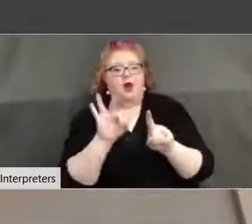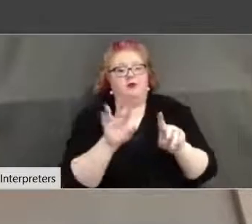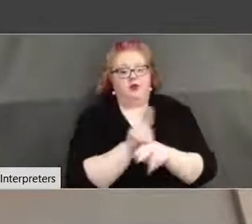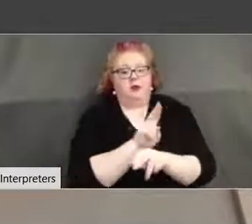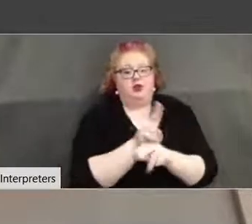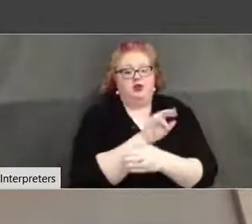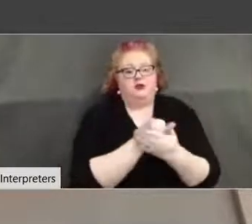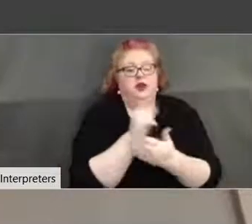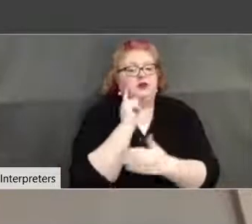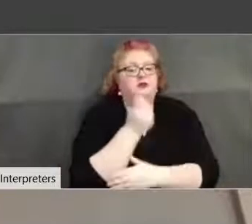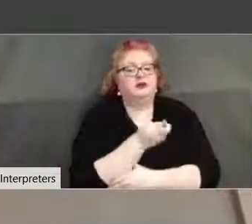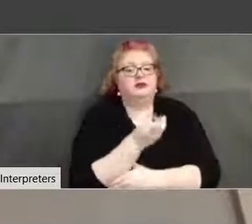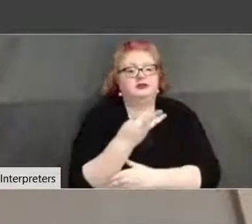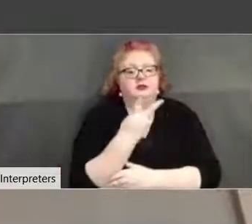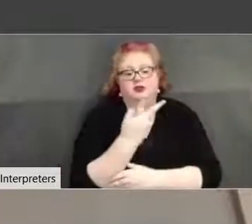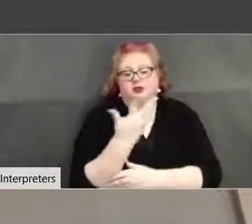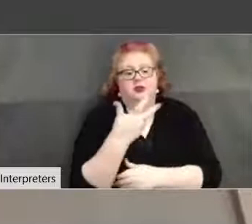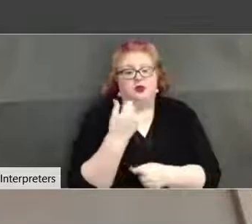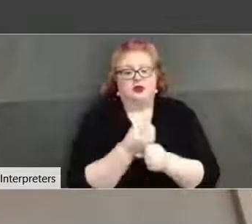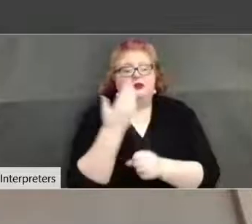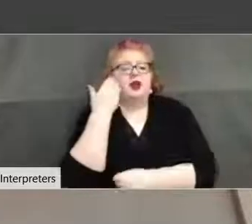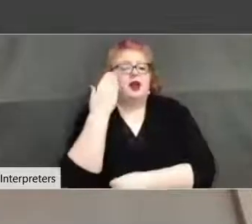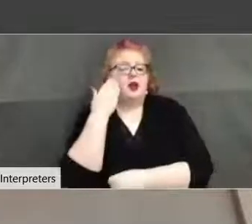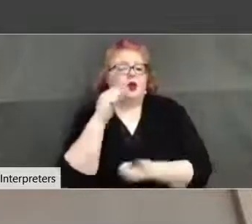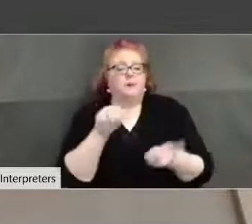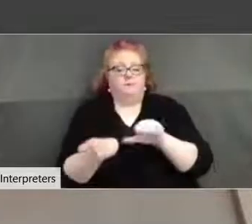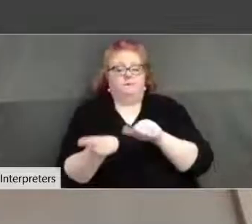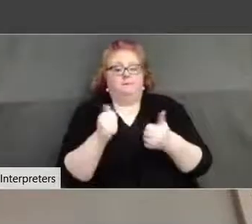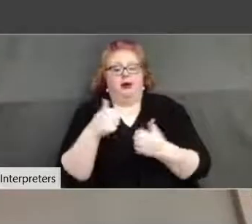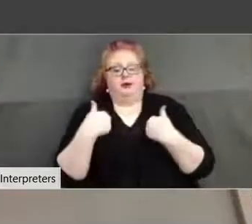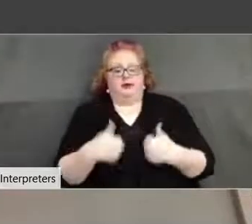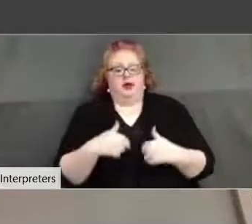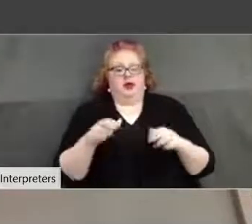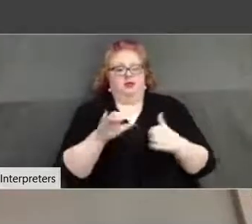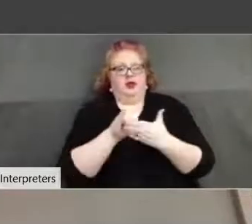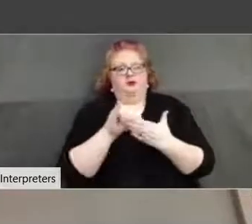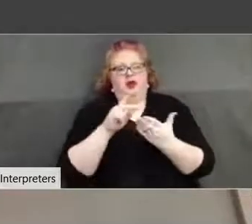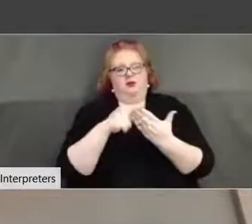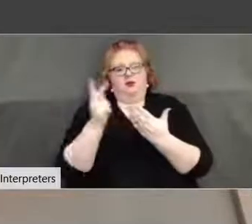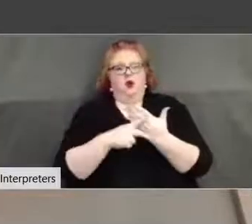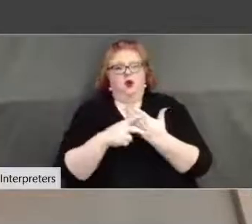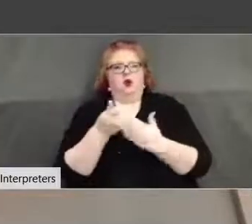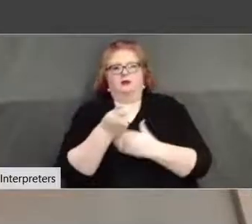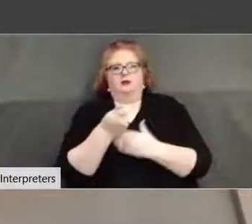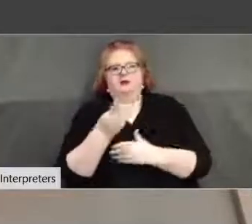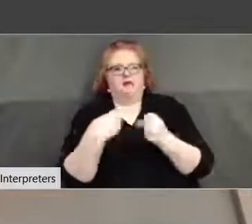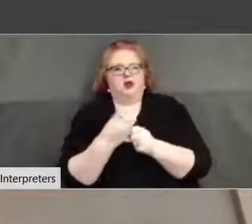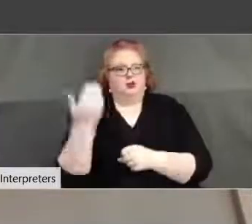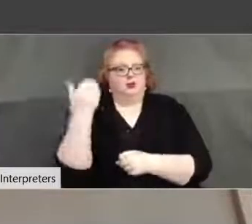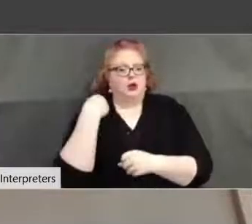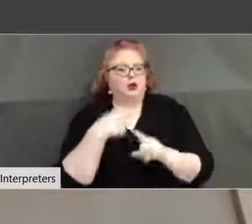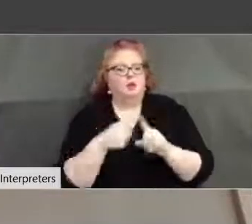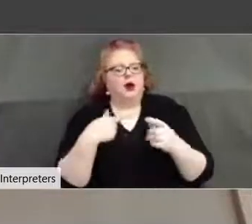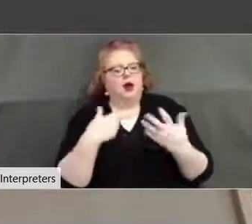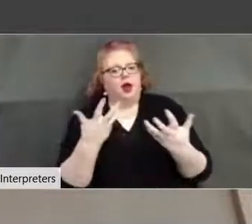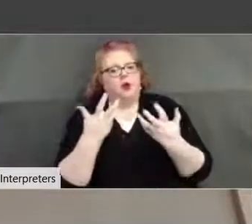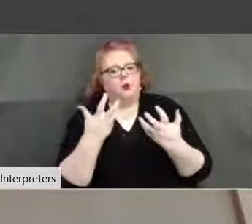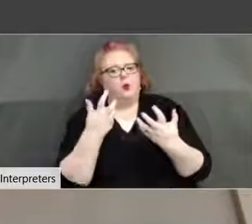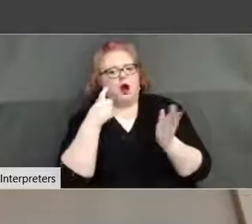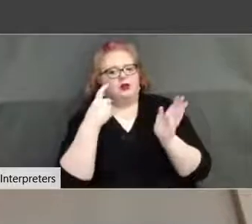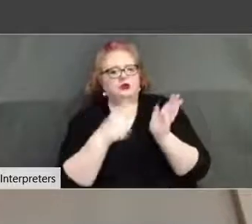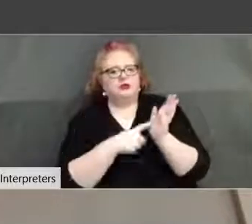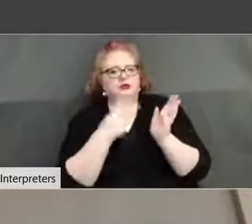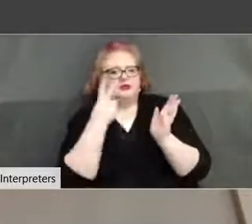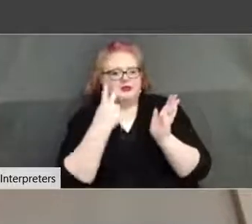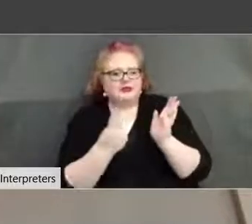that Baptist Health went through a program several years ago, and I think what I would like to see is what